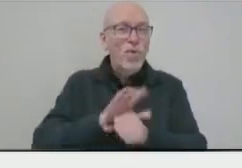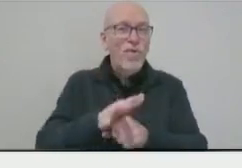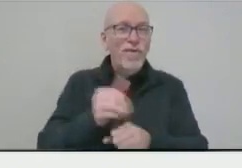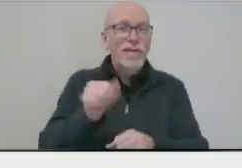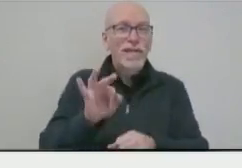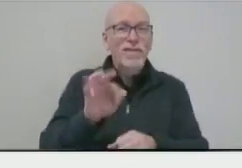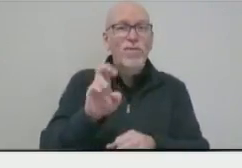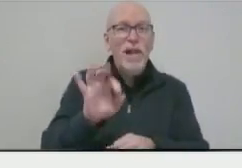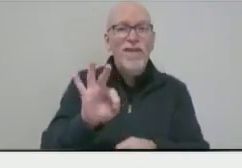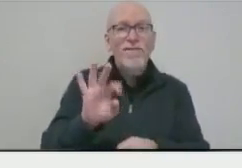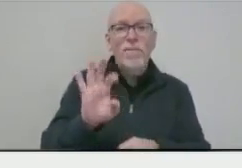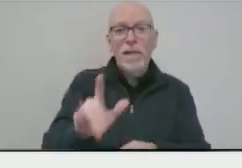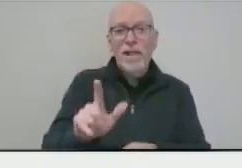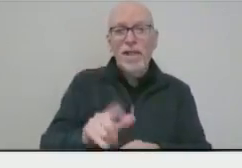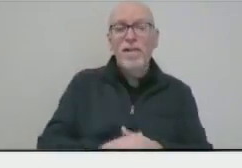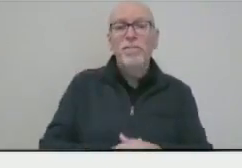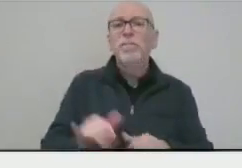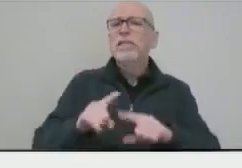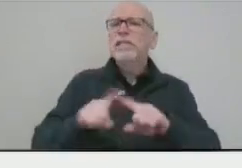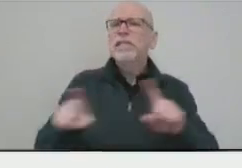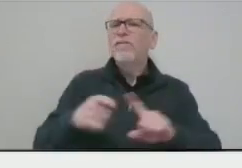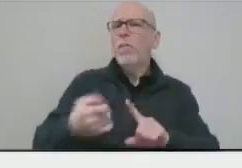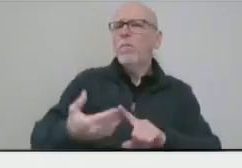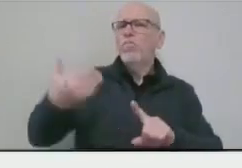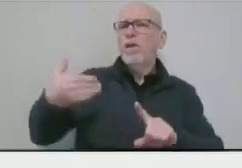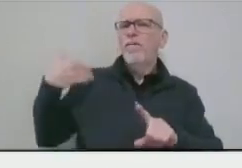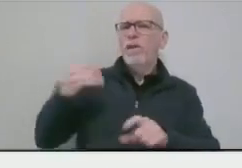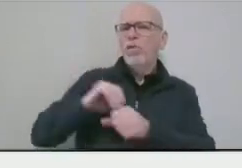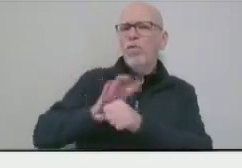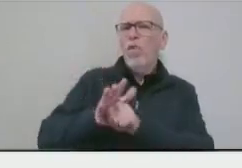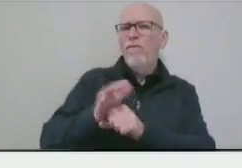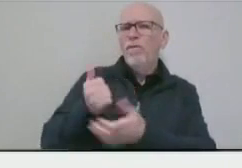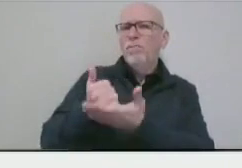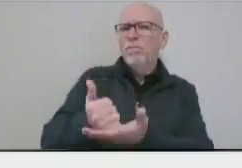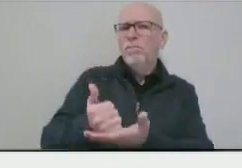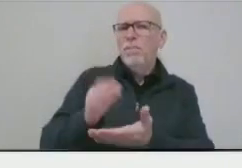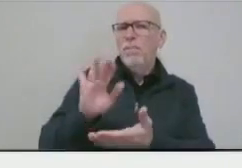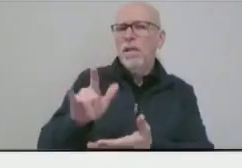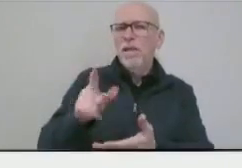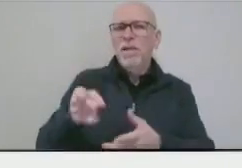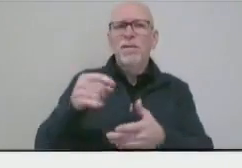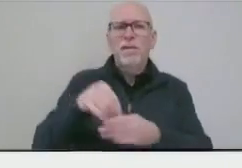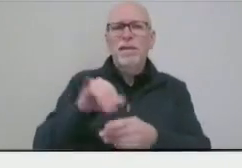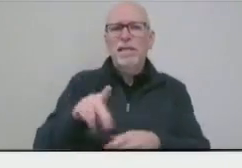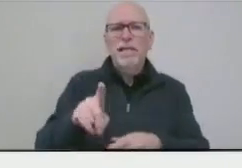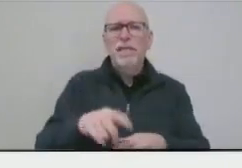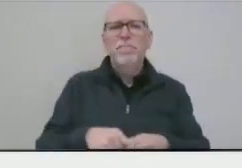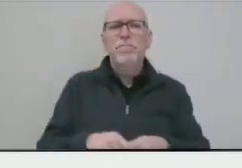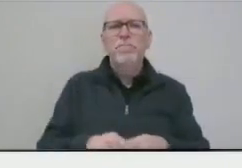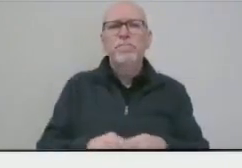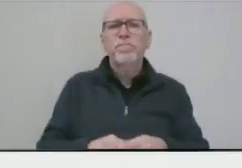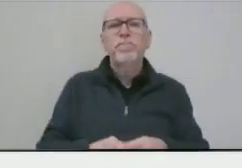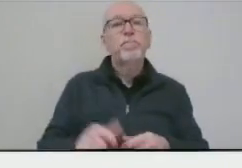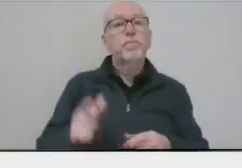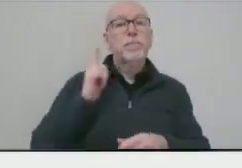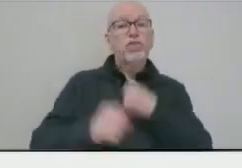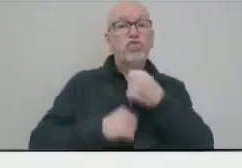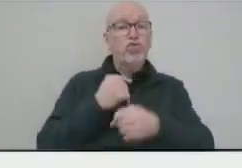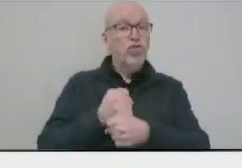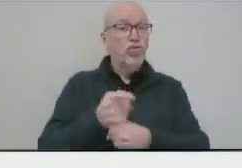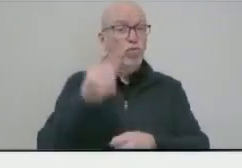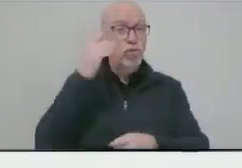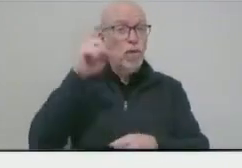bill. This is different from previous COVID-19 rental assistance programs offered in Indiana. Last year, as you know,